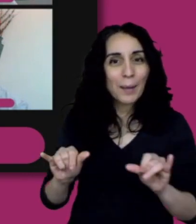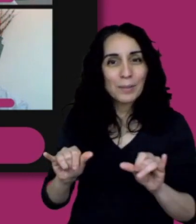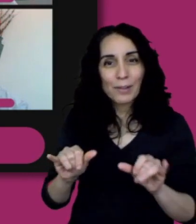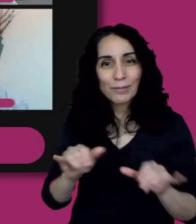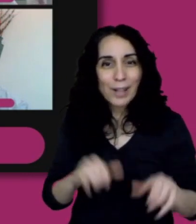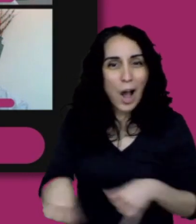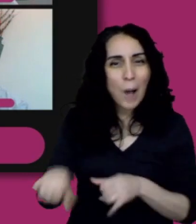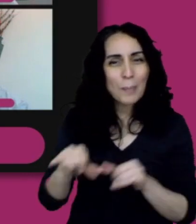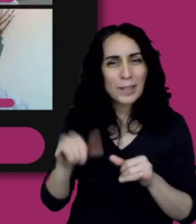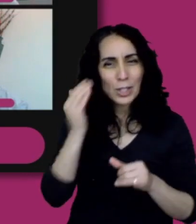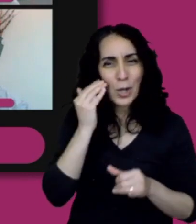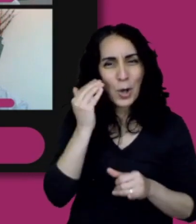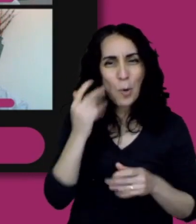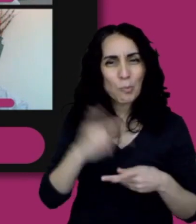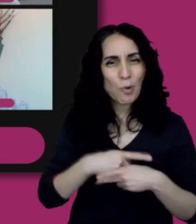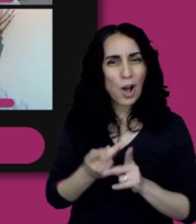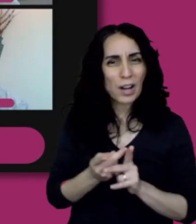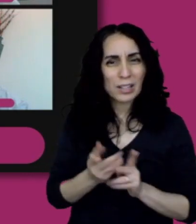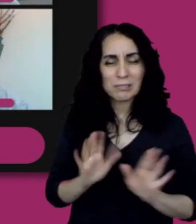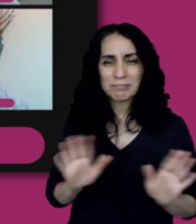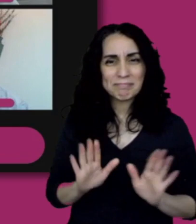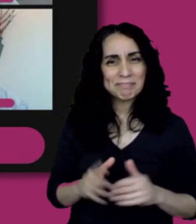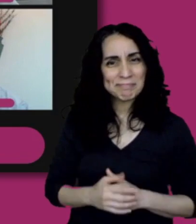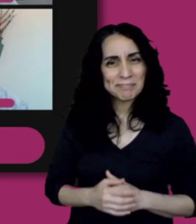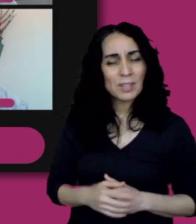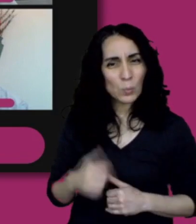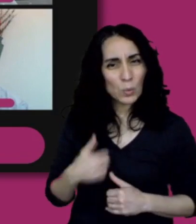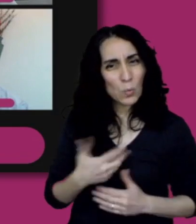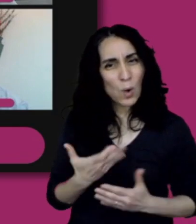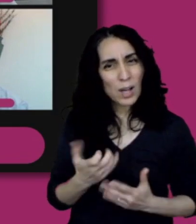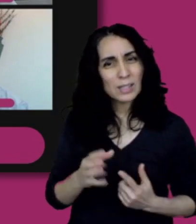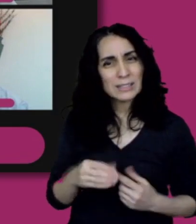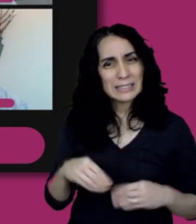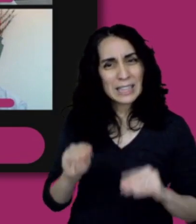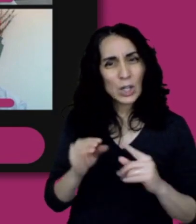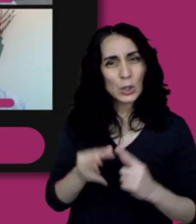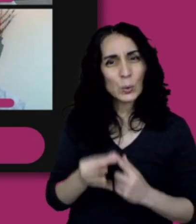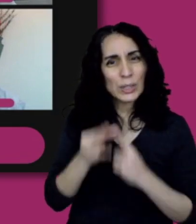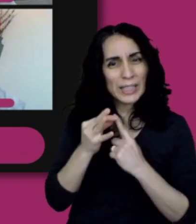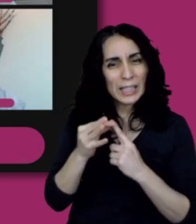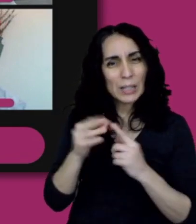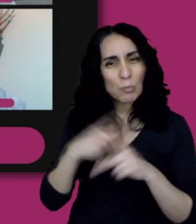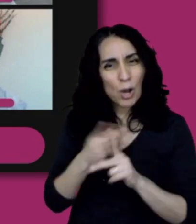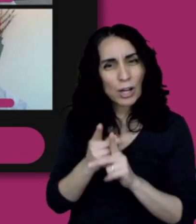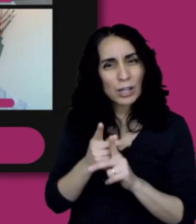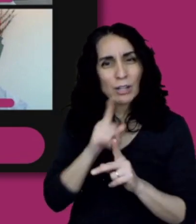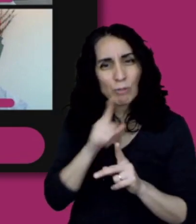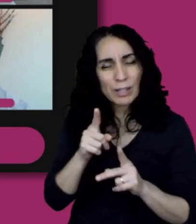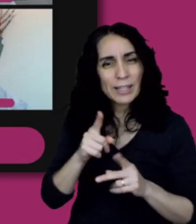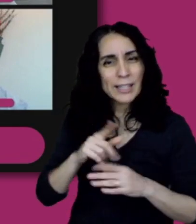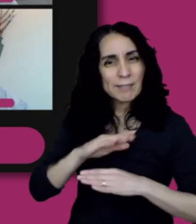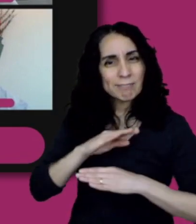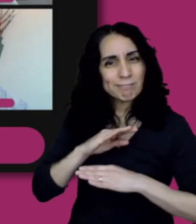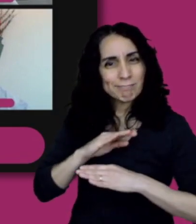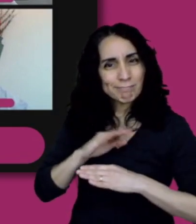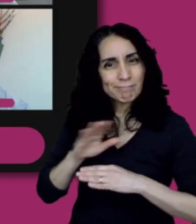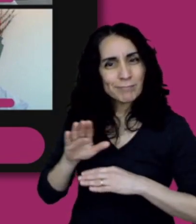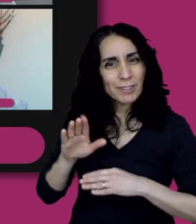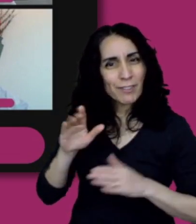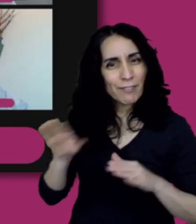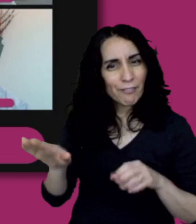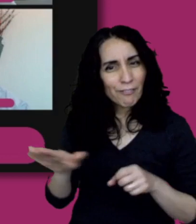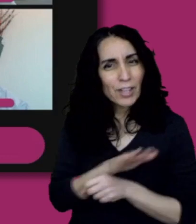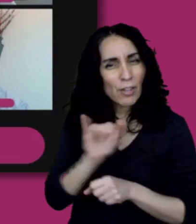of a commonly known product. We want those unique products that fill that gap, that fill that